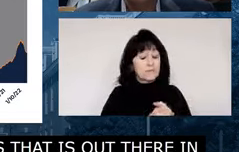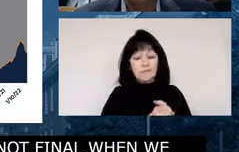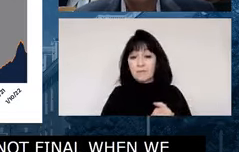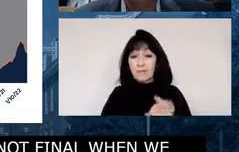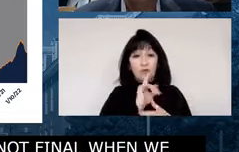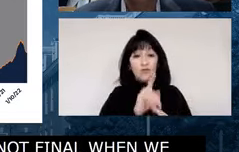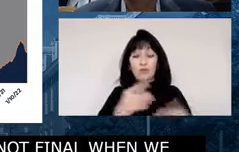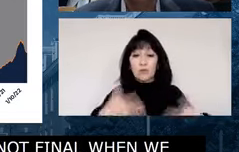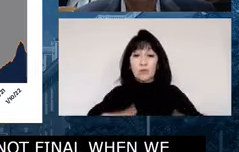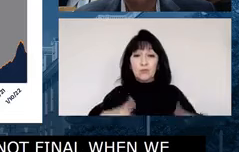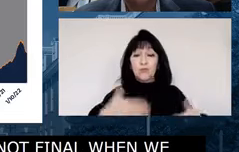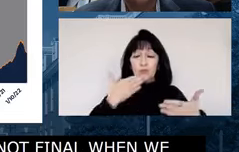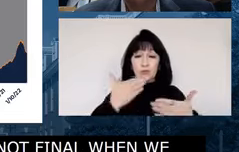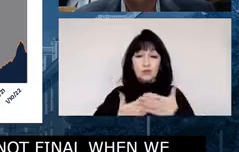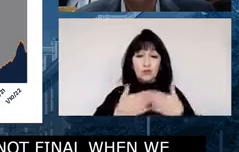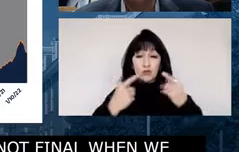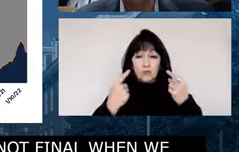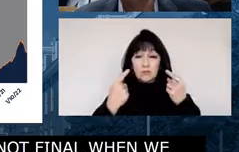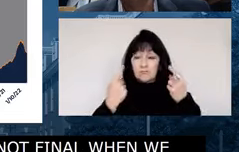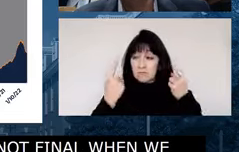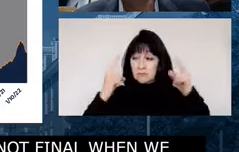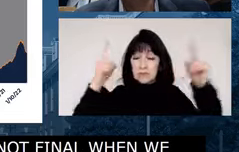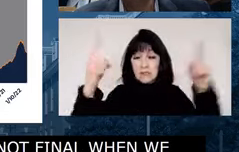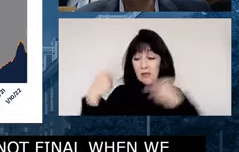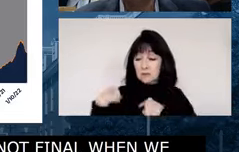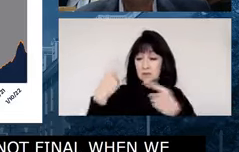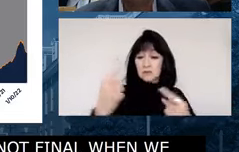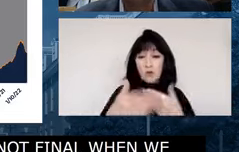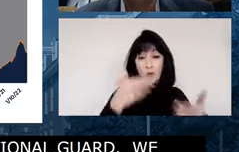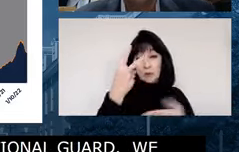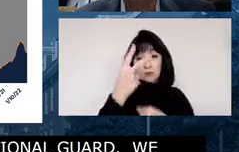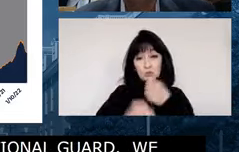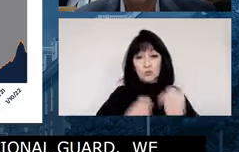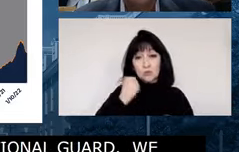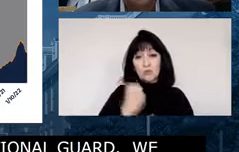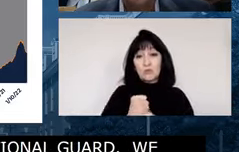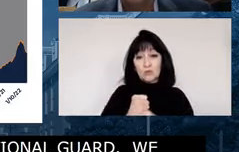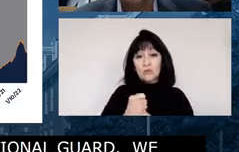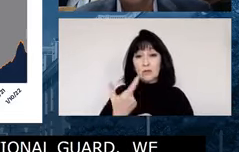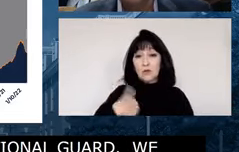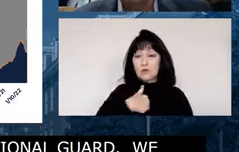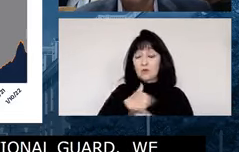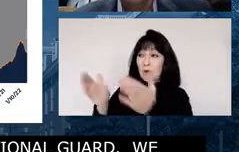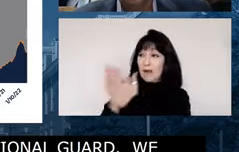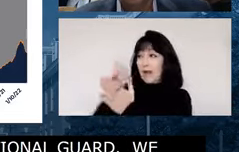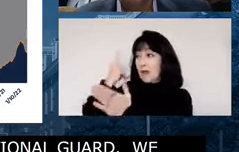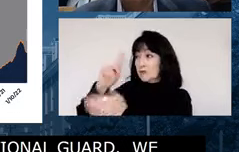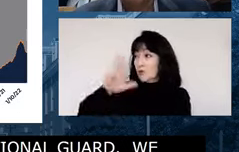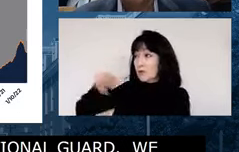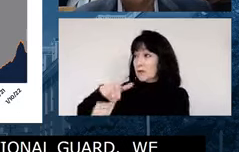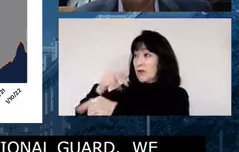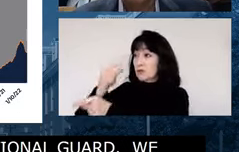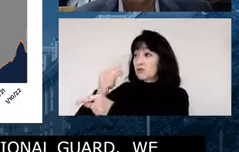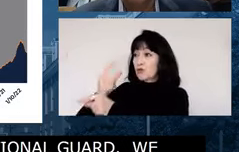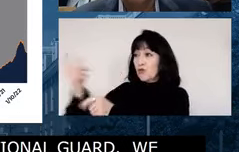last really 2 years with the National Guard, and it's specifically just over the last 2 weeks.